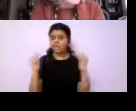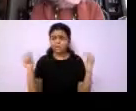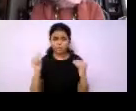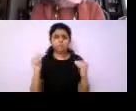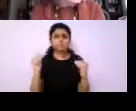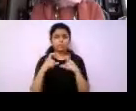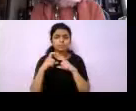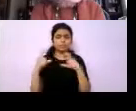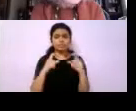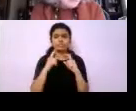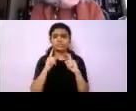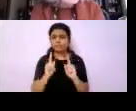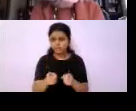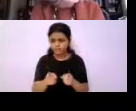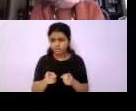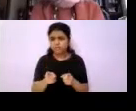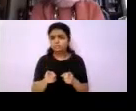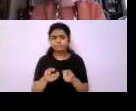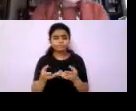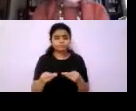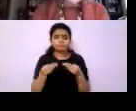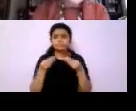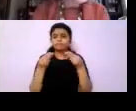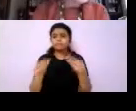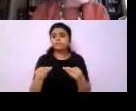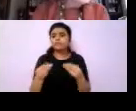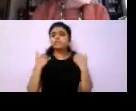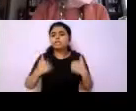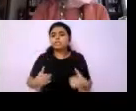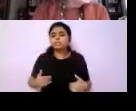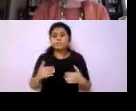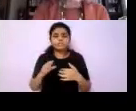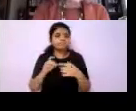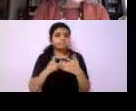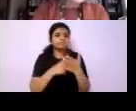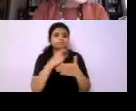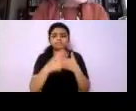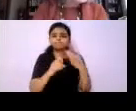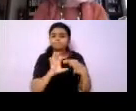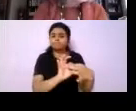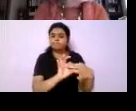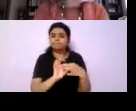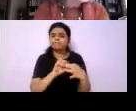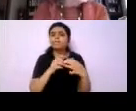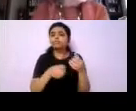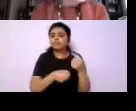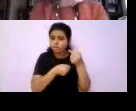necessary, requires humans to develop relationships of trust,